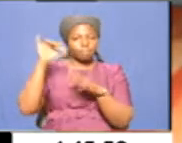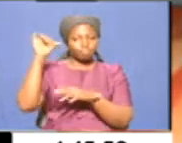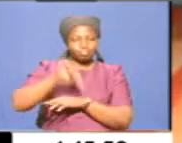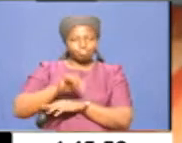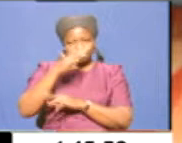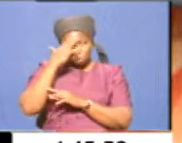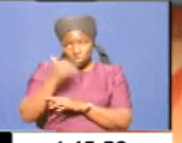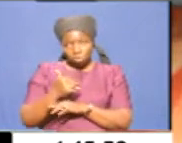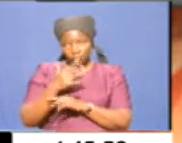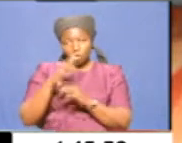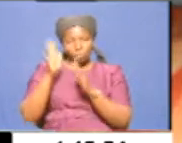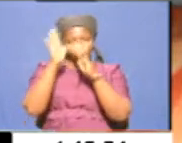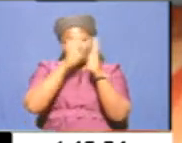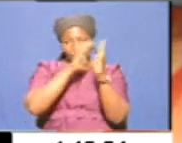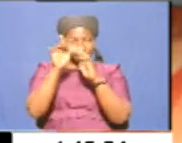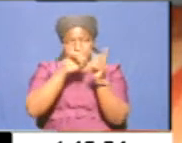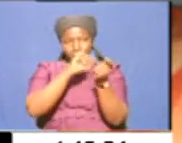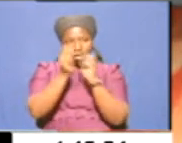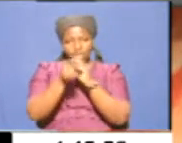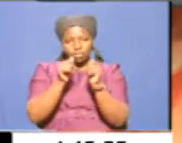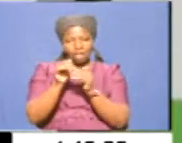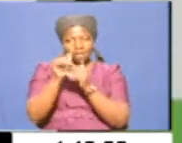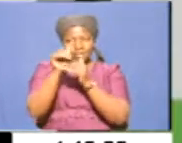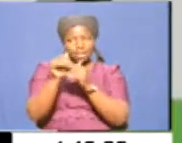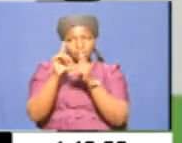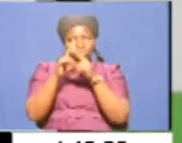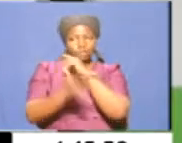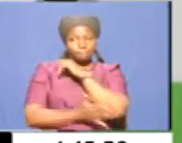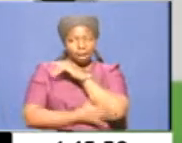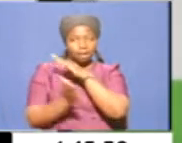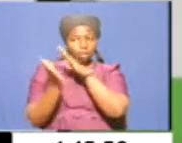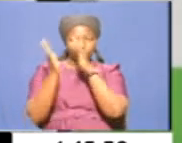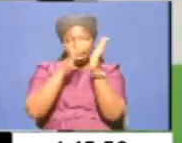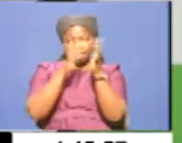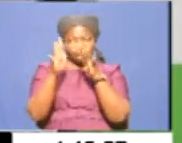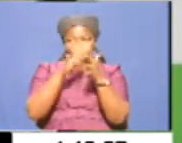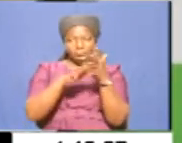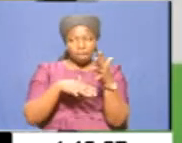which has led to unpredictable weather patterns.